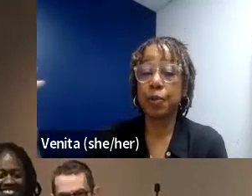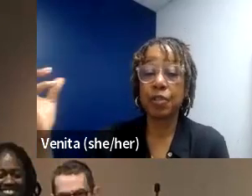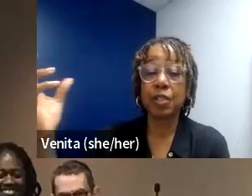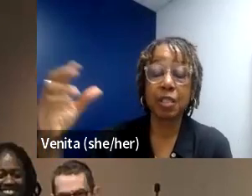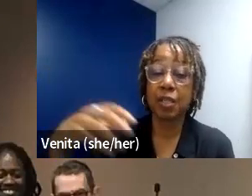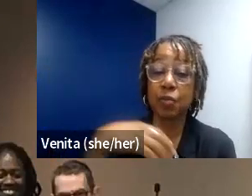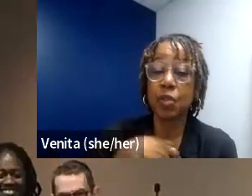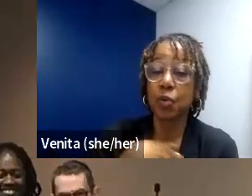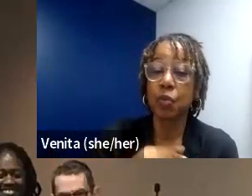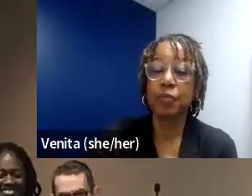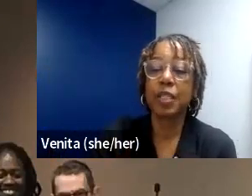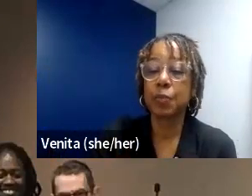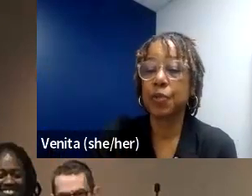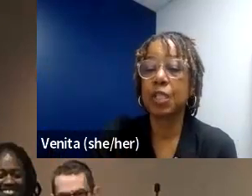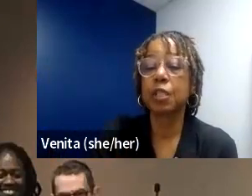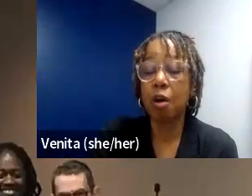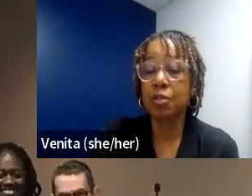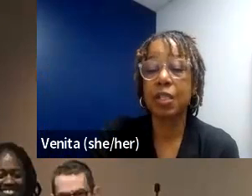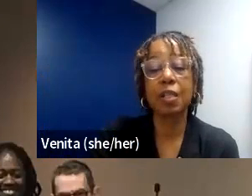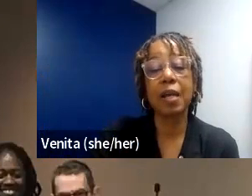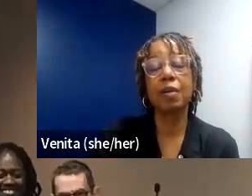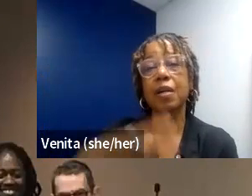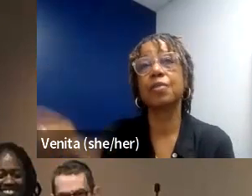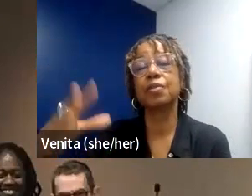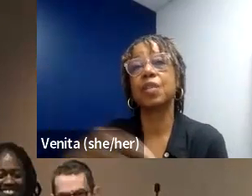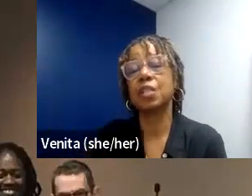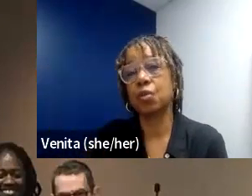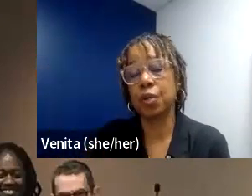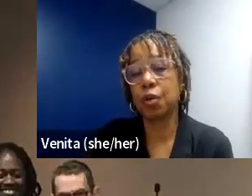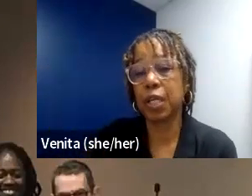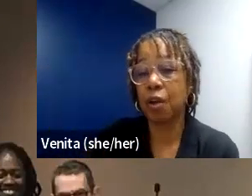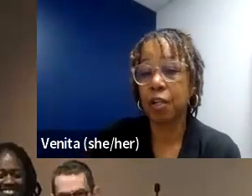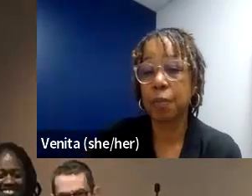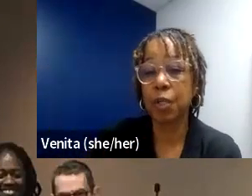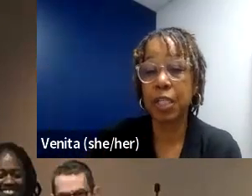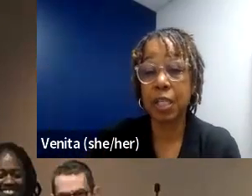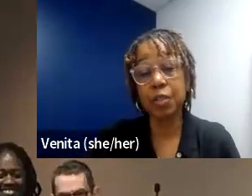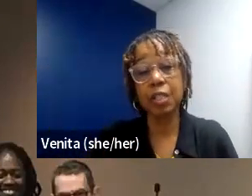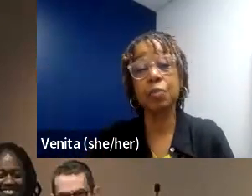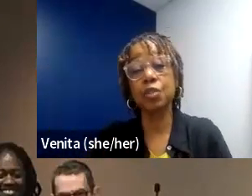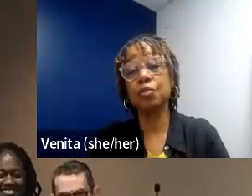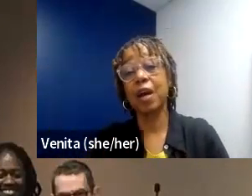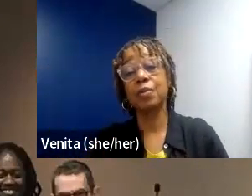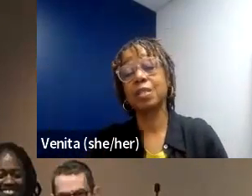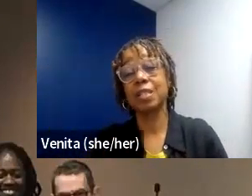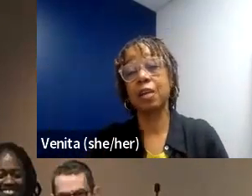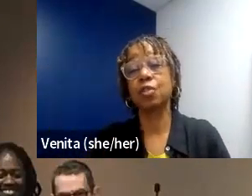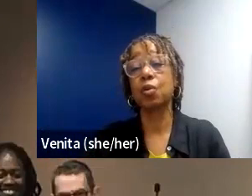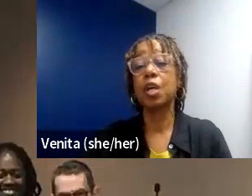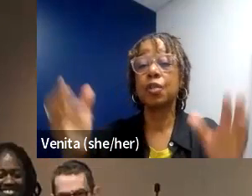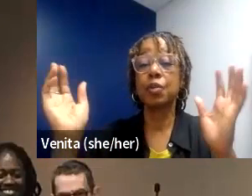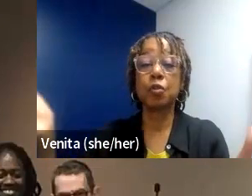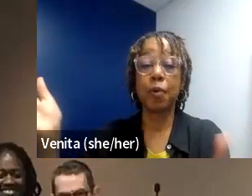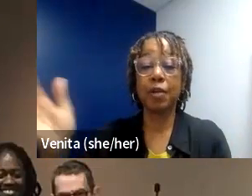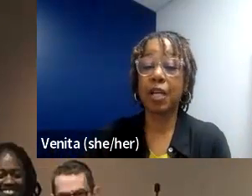our experiences. And, you know, we've been experiencing loss and a lot of other things going on in our communities. And we're dealing with 2 viruses now.